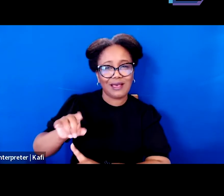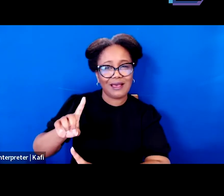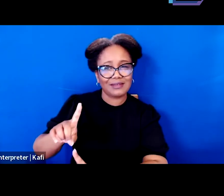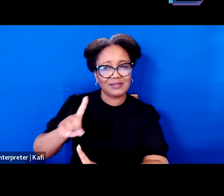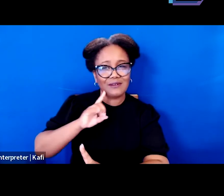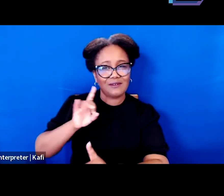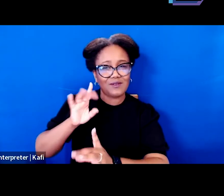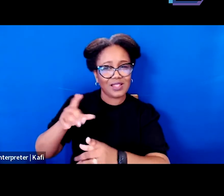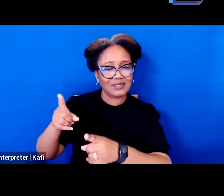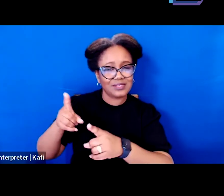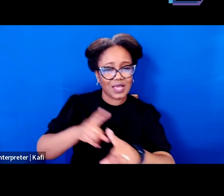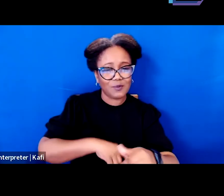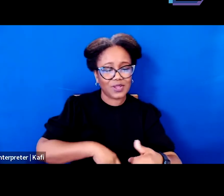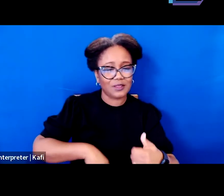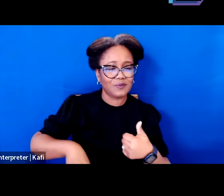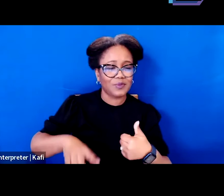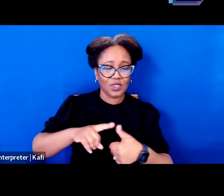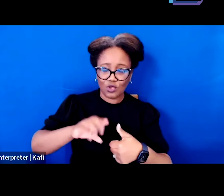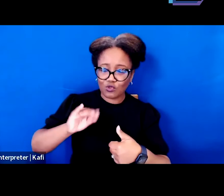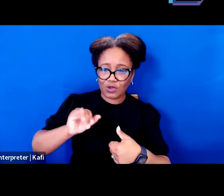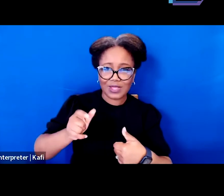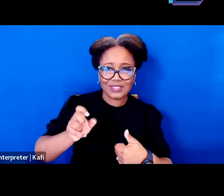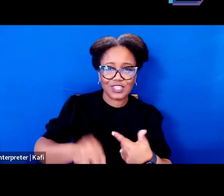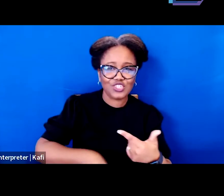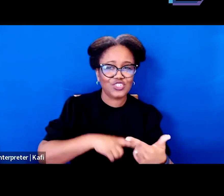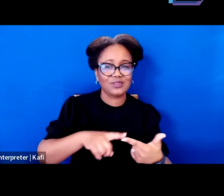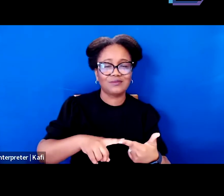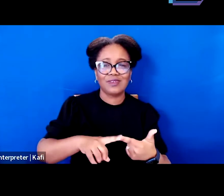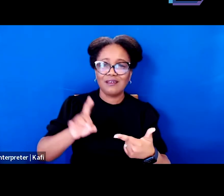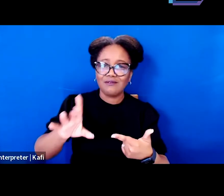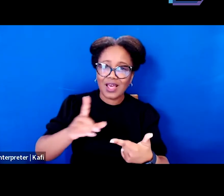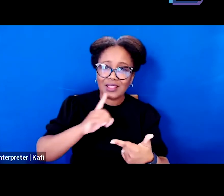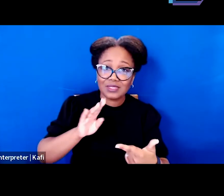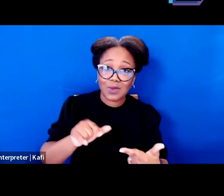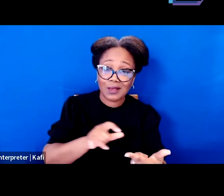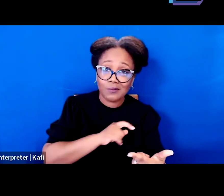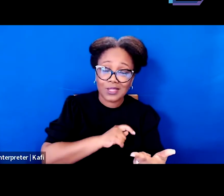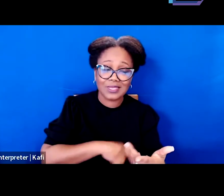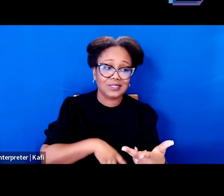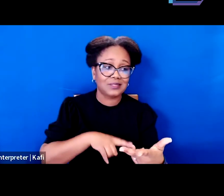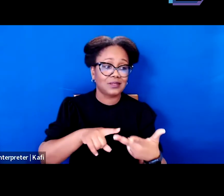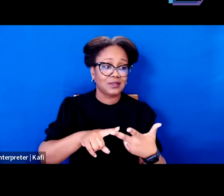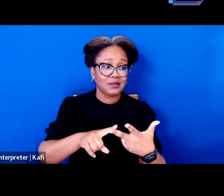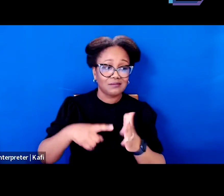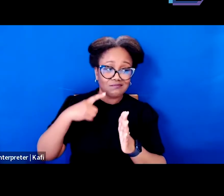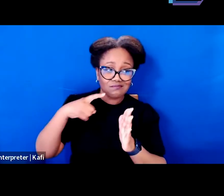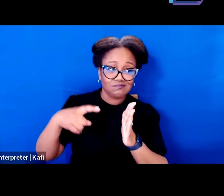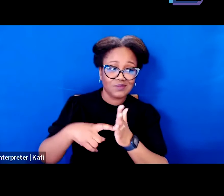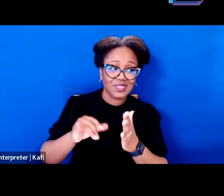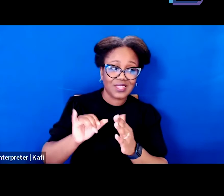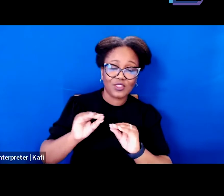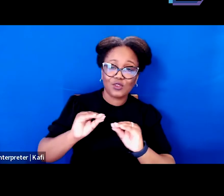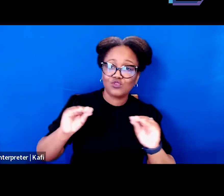which the racial capitalism has been deeply and profoundly a part of the making